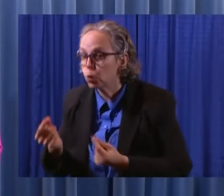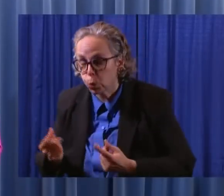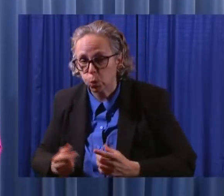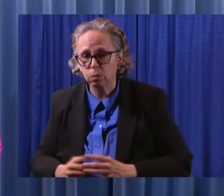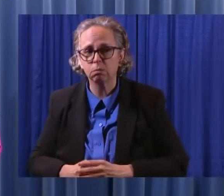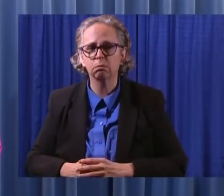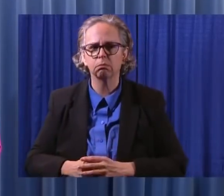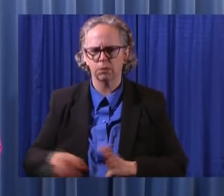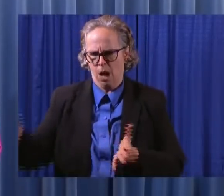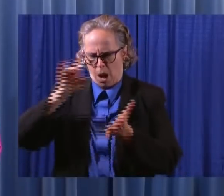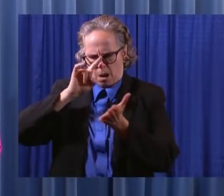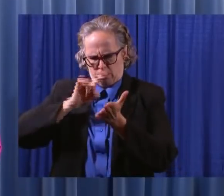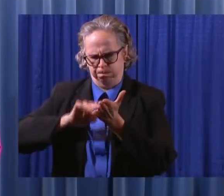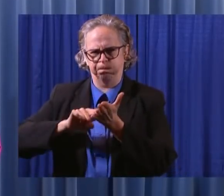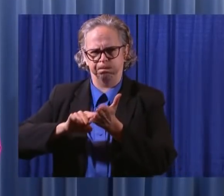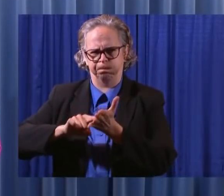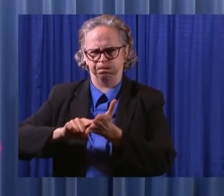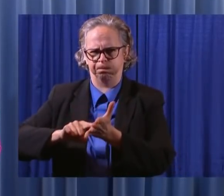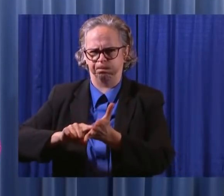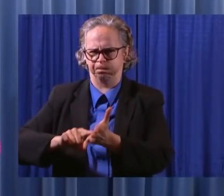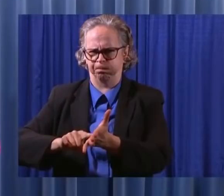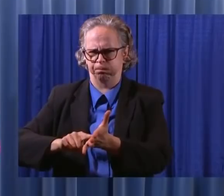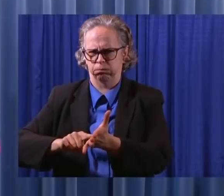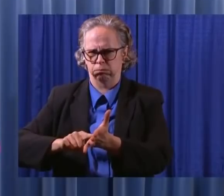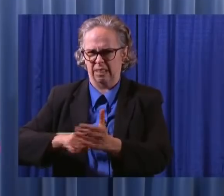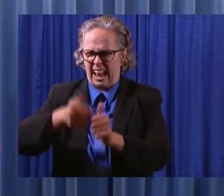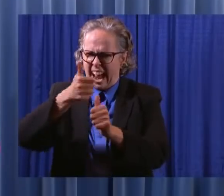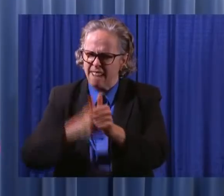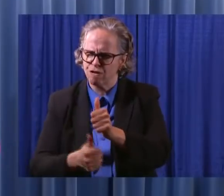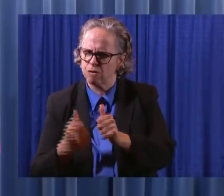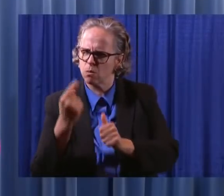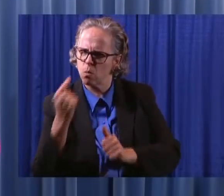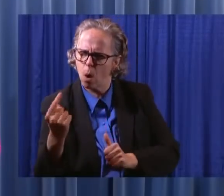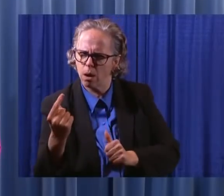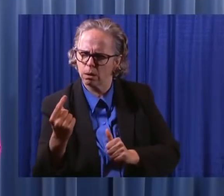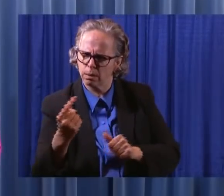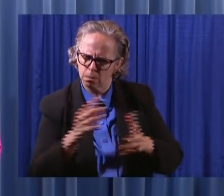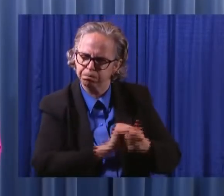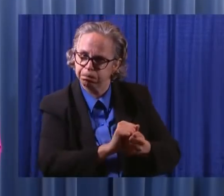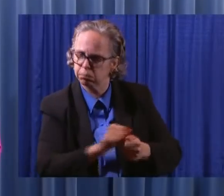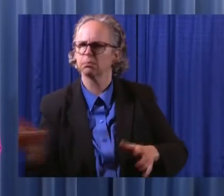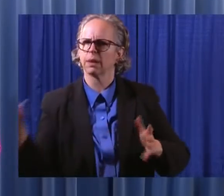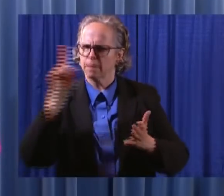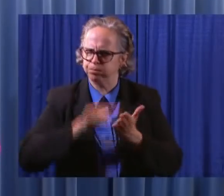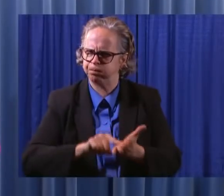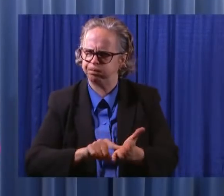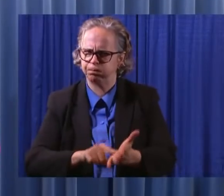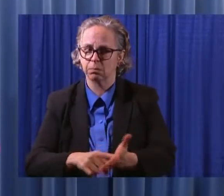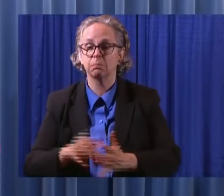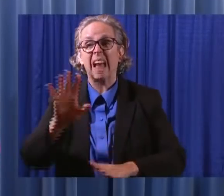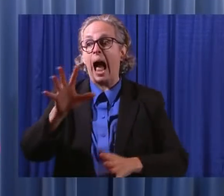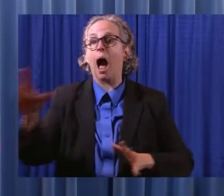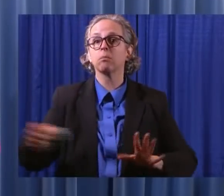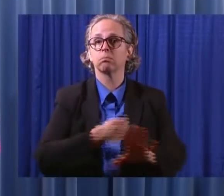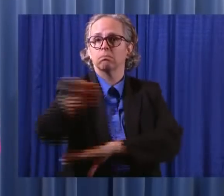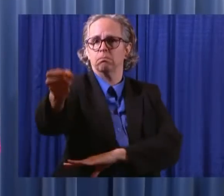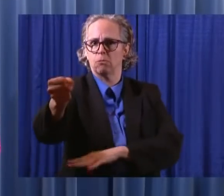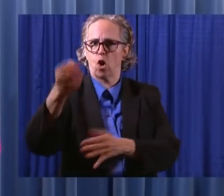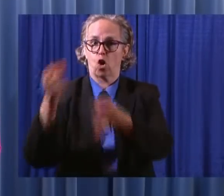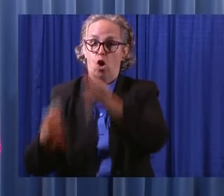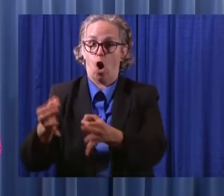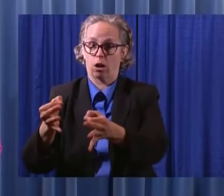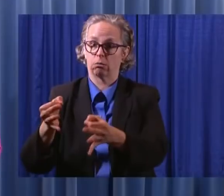and they are to take that once they get the case and to take that prosecution, and we are going to seek prosecution in any